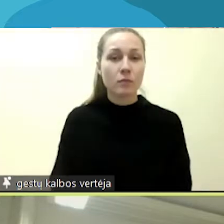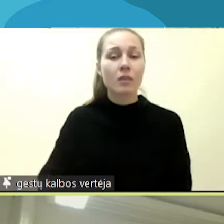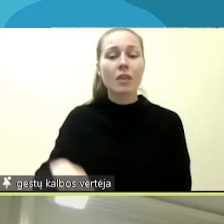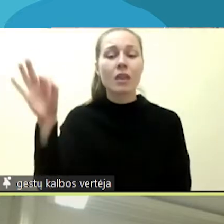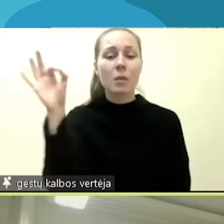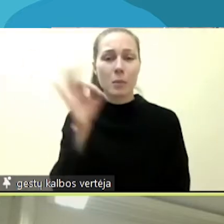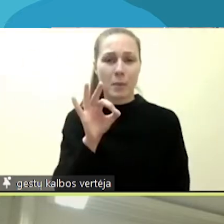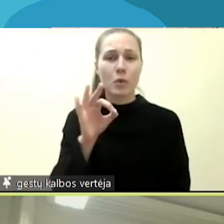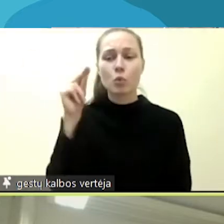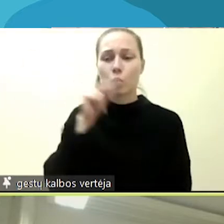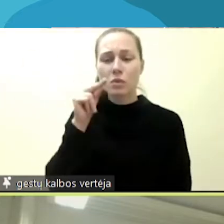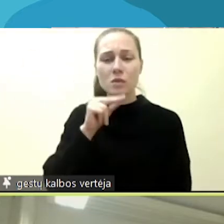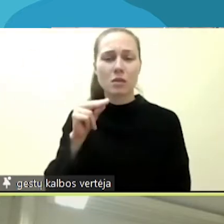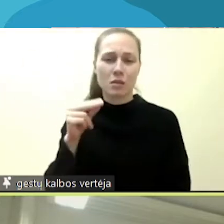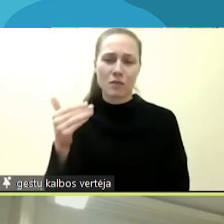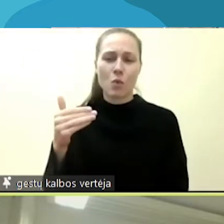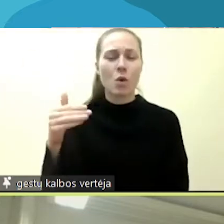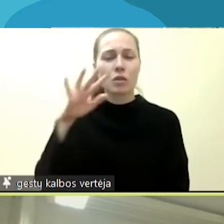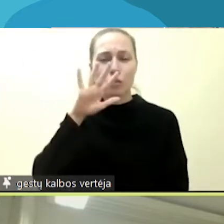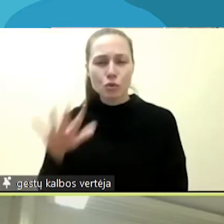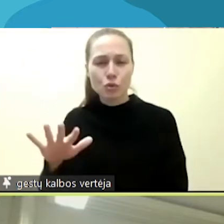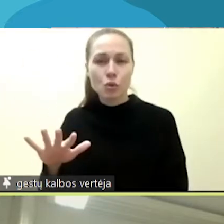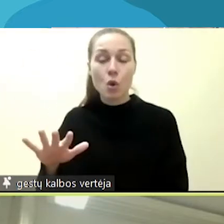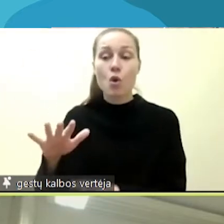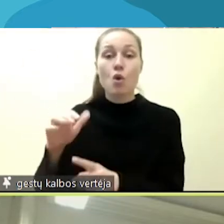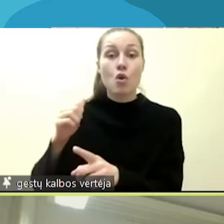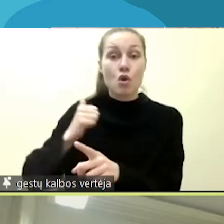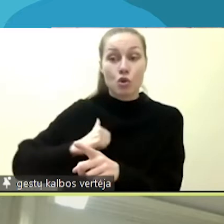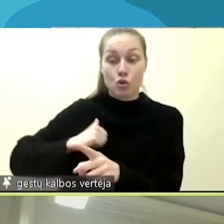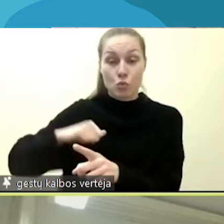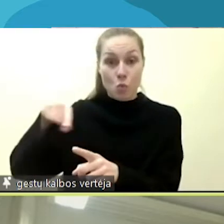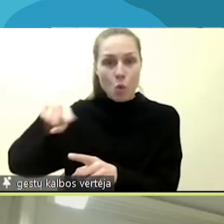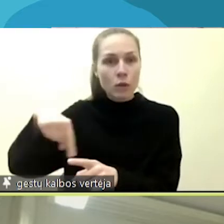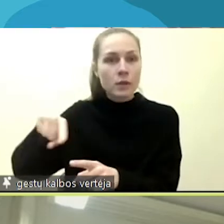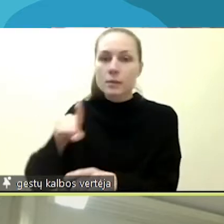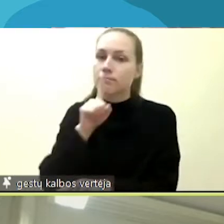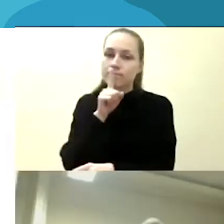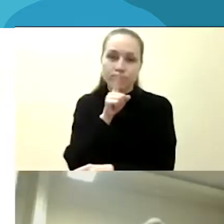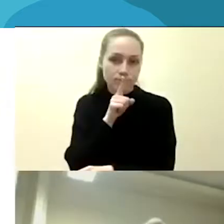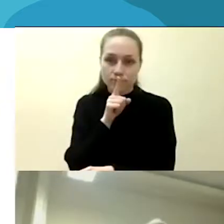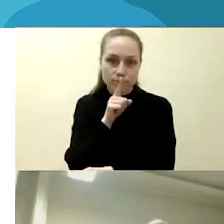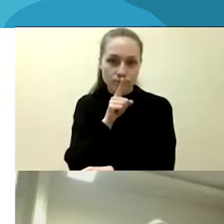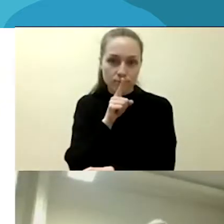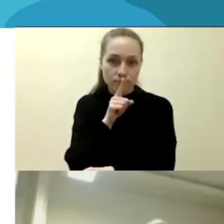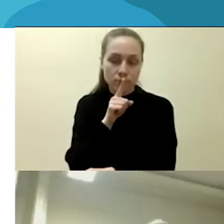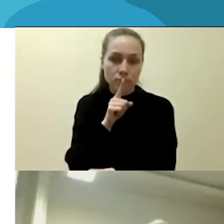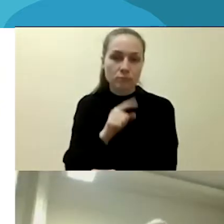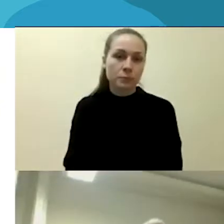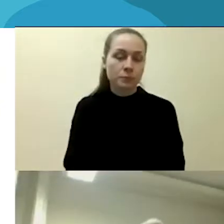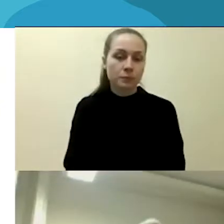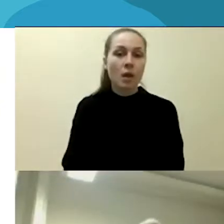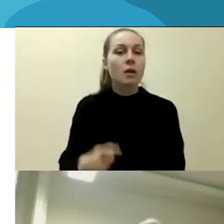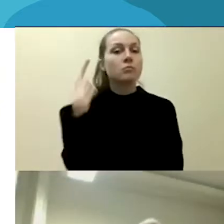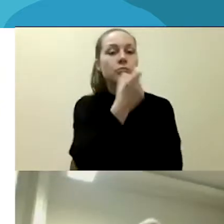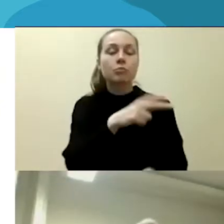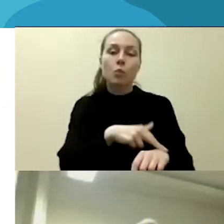hate crimes. We also want to increase the acknowledgement in the police force